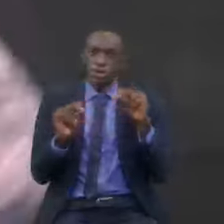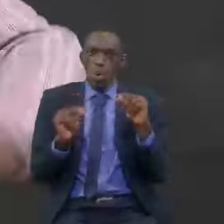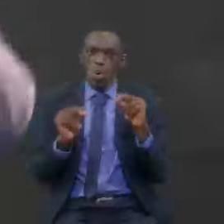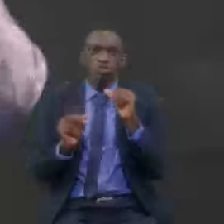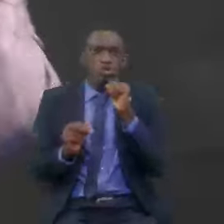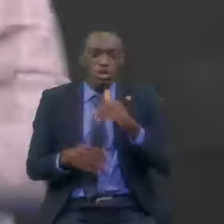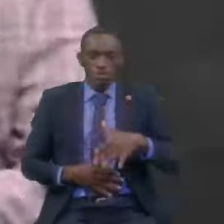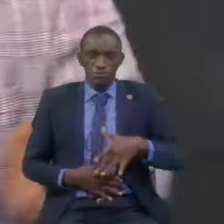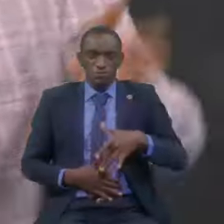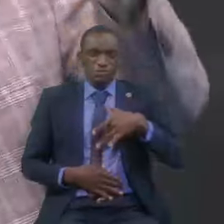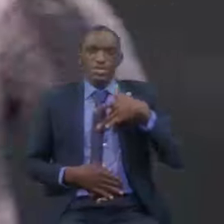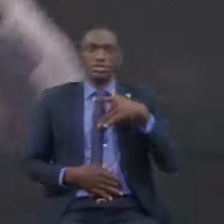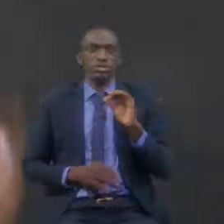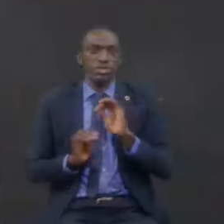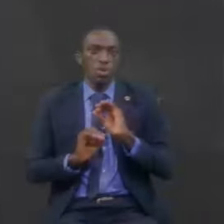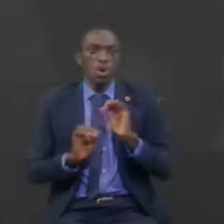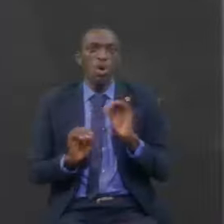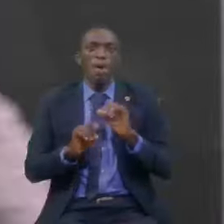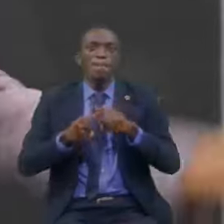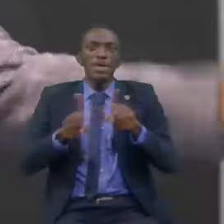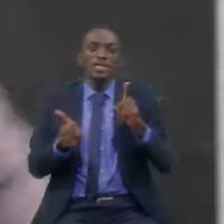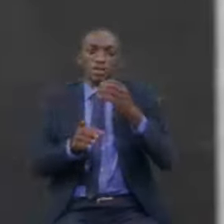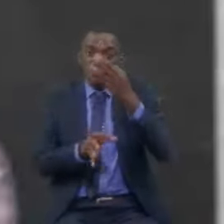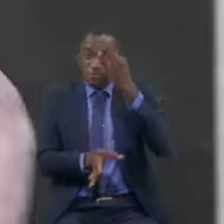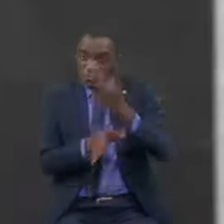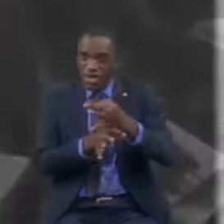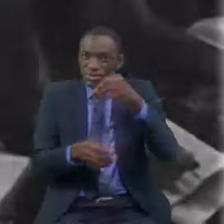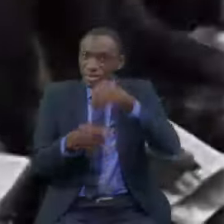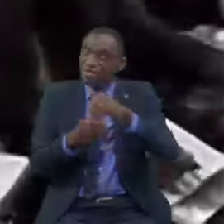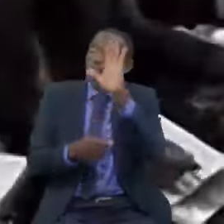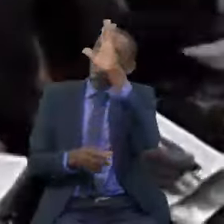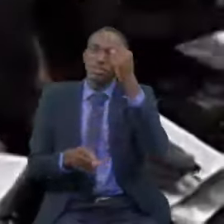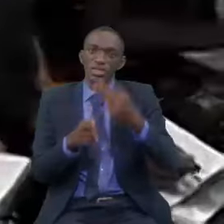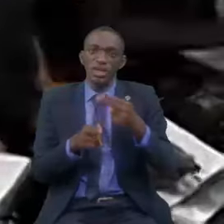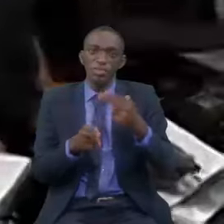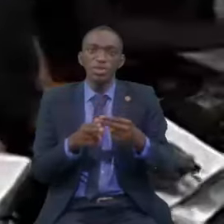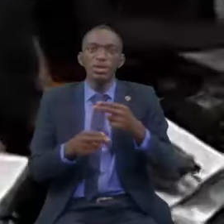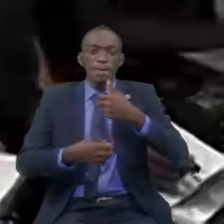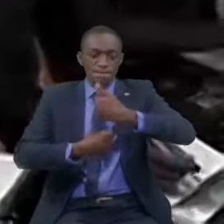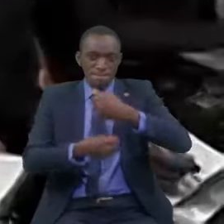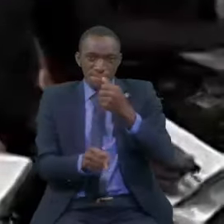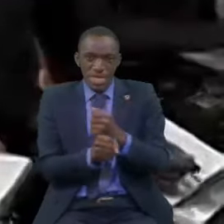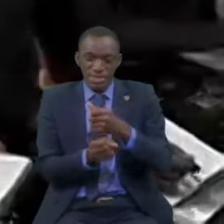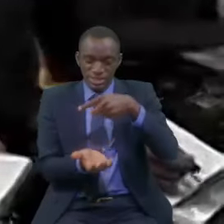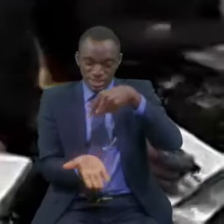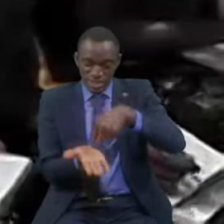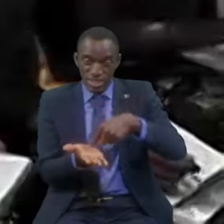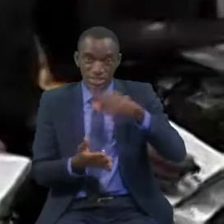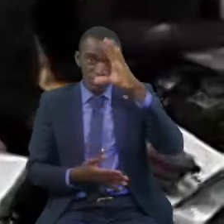emotion, but faith in his name has made this man